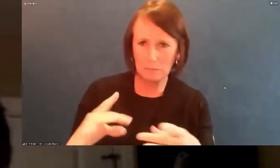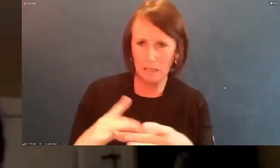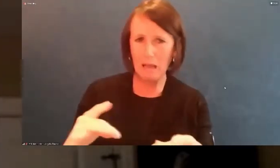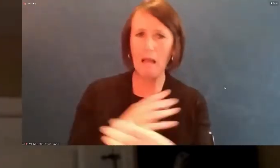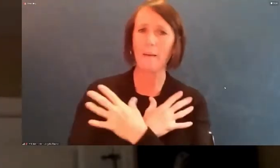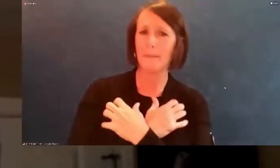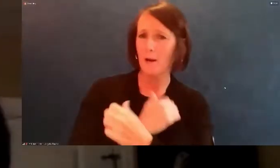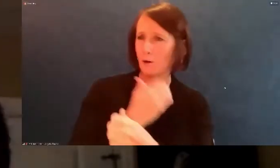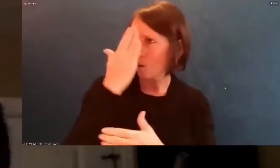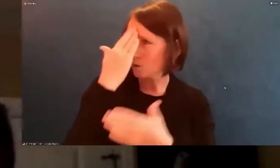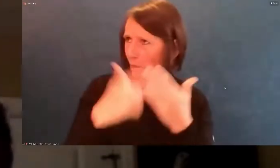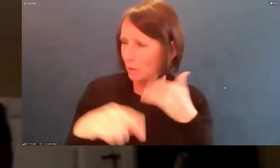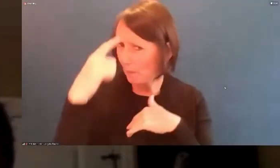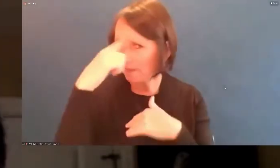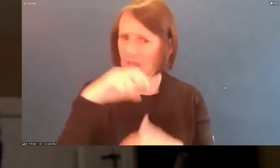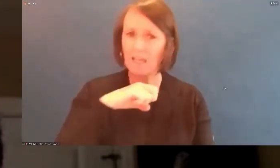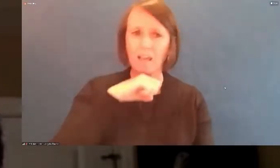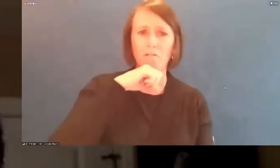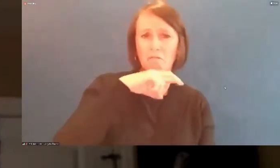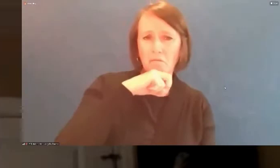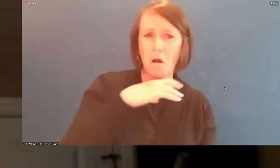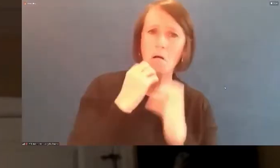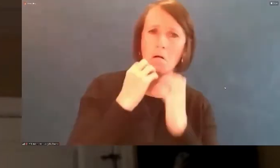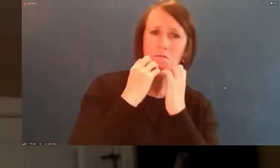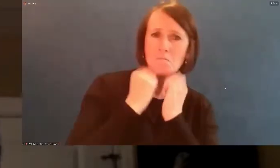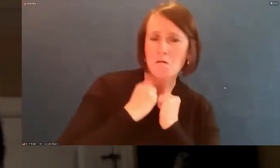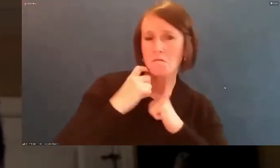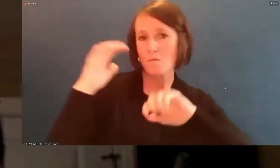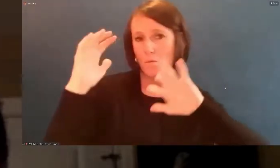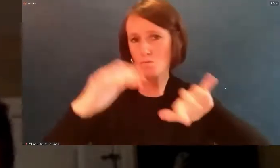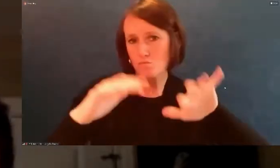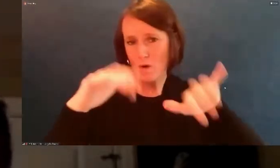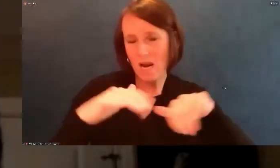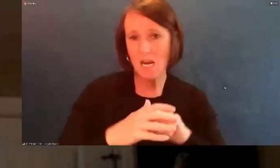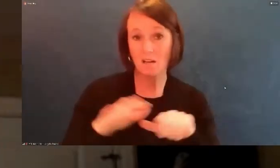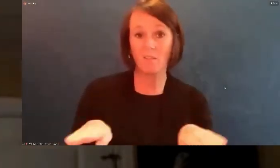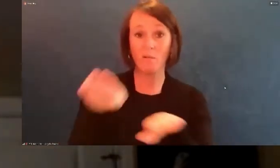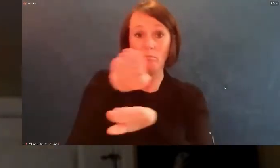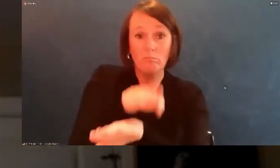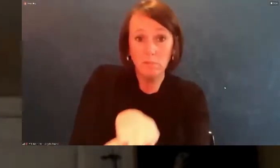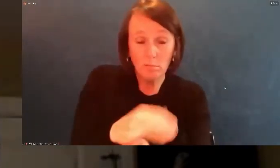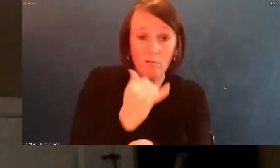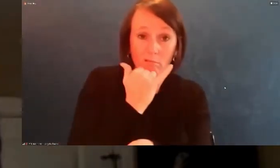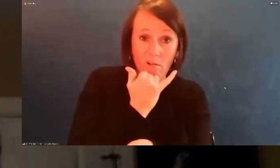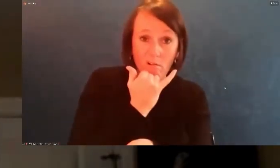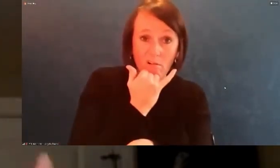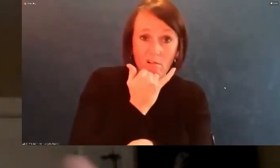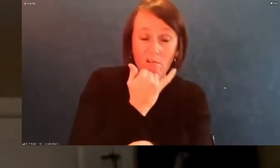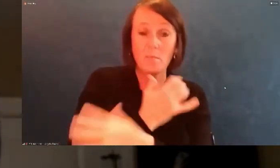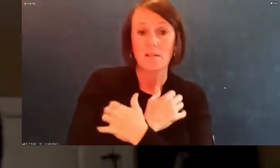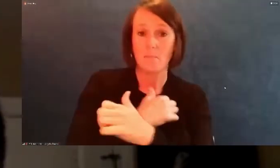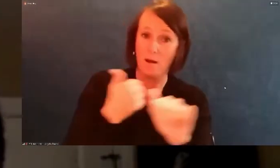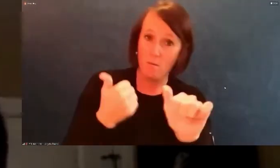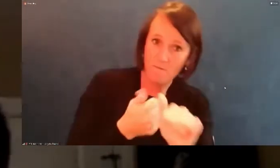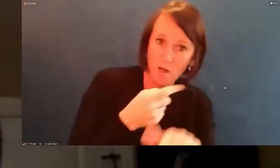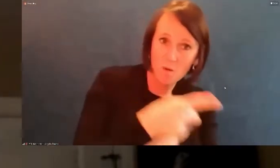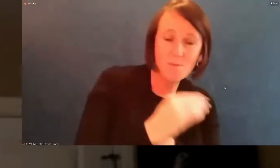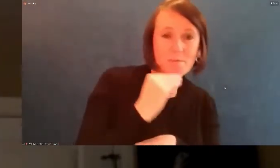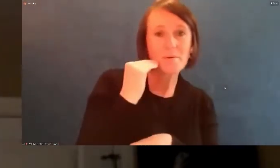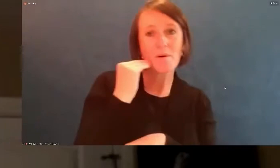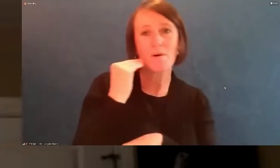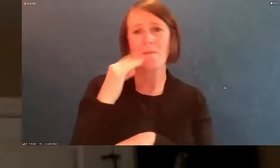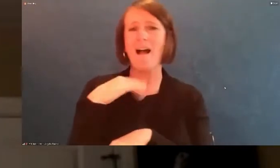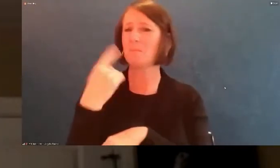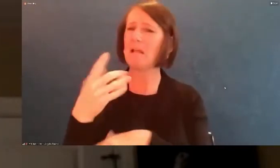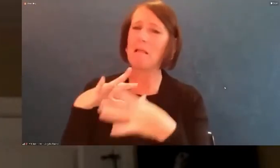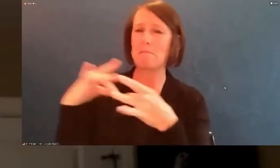thinking. Frogs are the keepers of rain. Right? Put your moccasins on the wrong feet, turn your jacket inside out and backwards, a bear will follow you home. Man, I'm